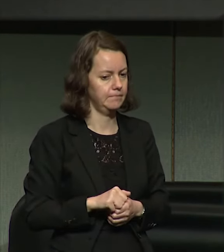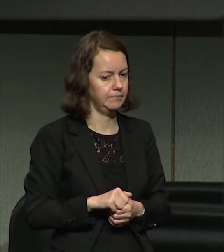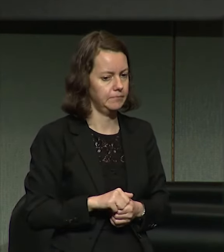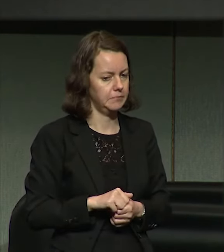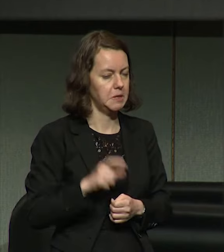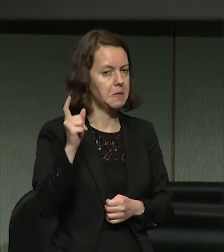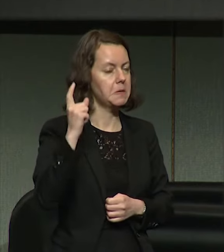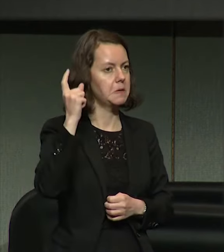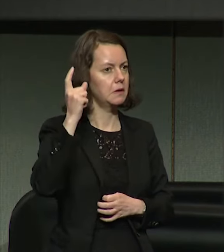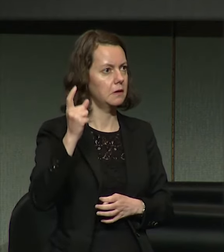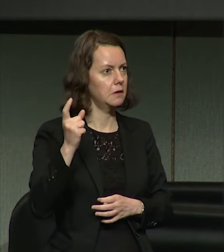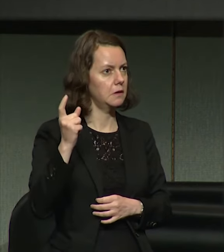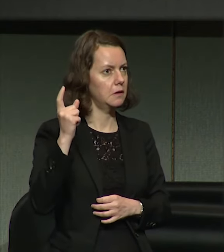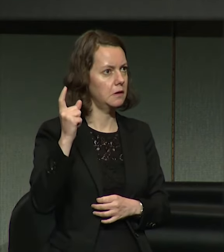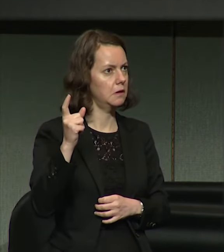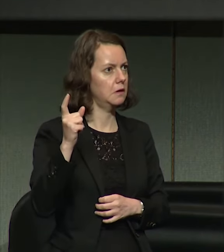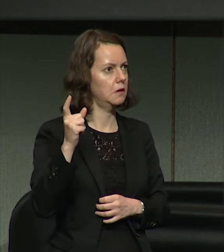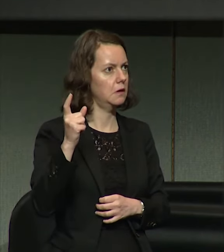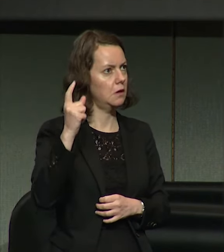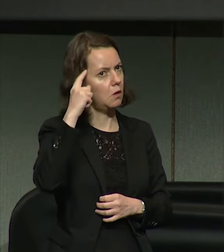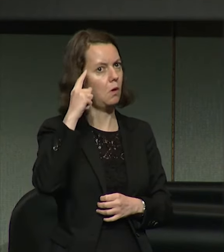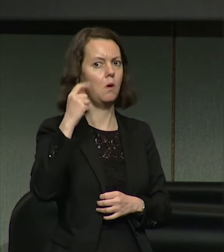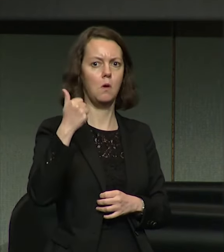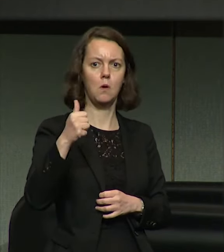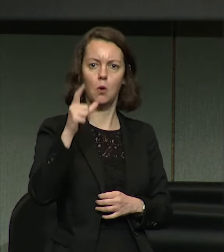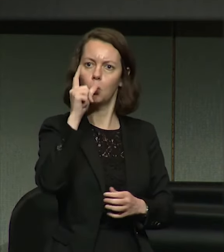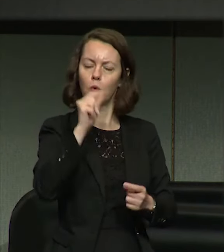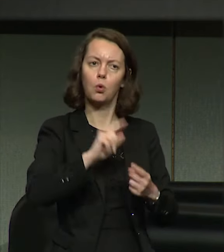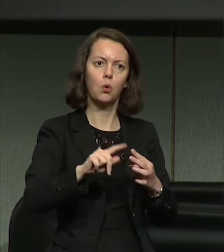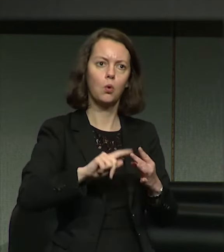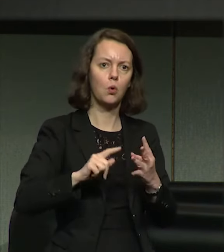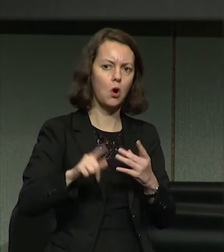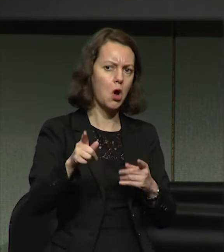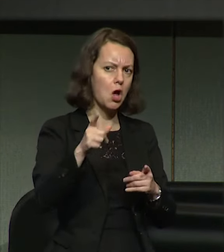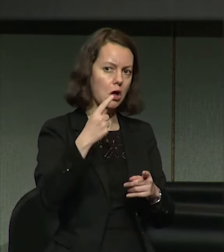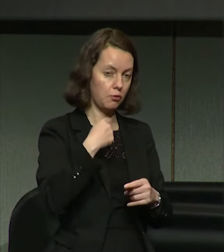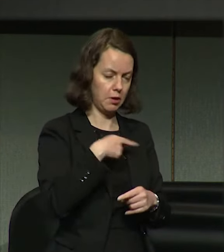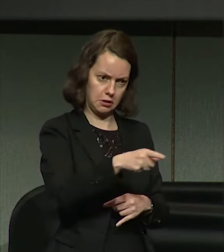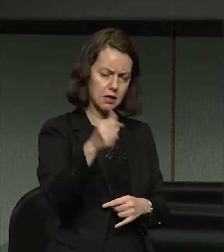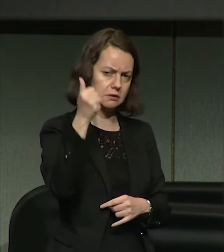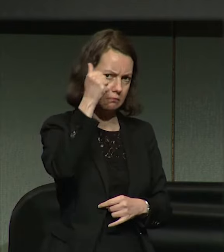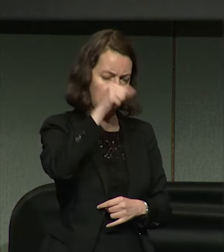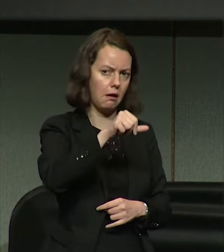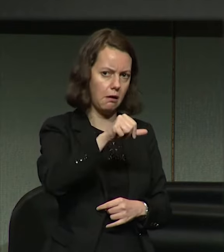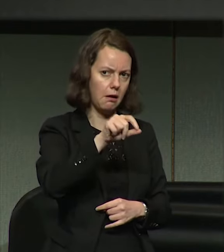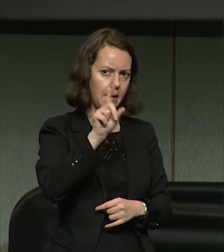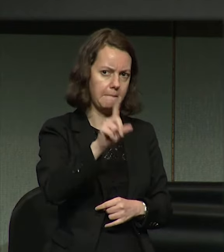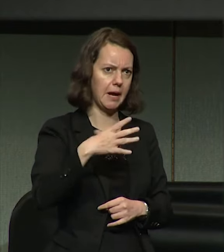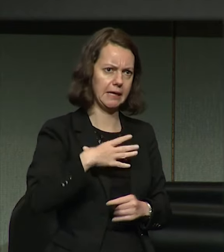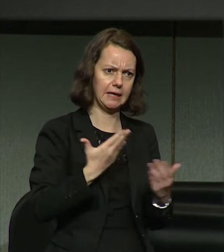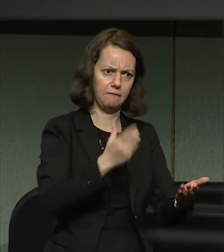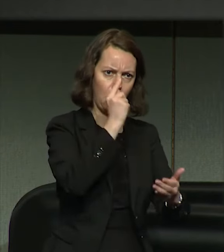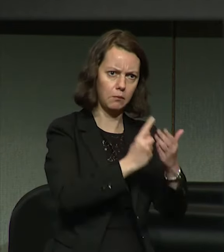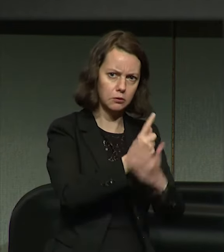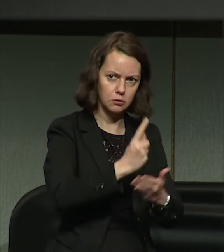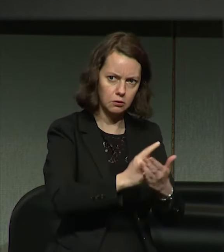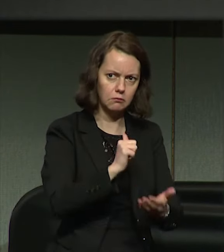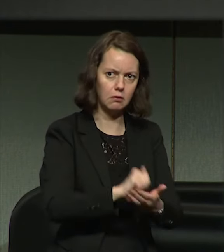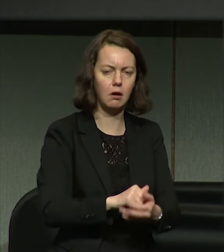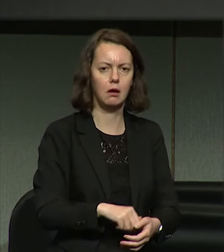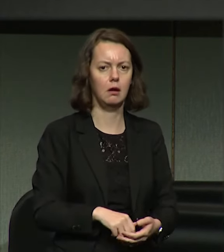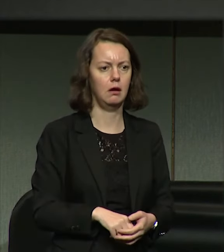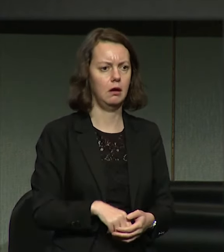As he thought about it, he became even more animated. You know, these kids are really smart, but they just got to be given a chance.